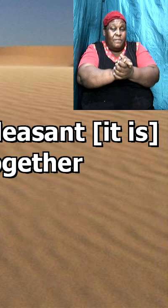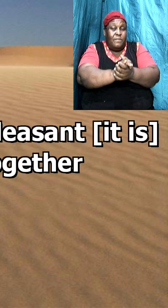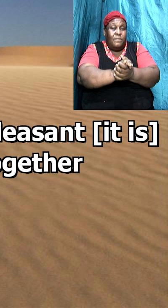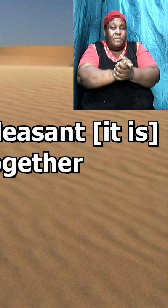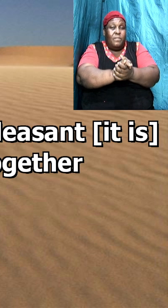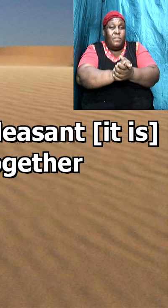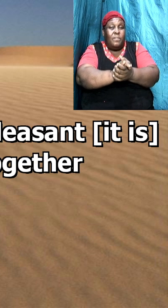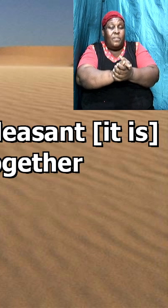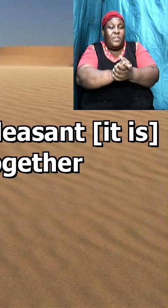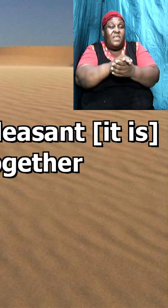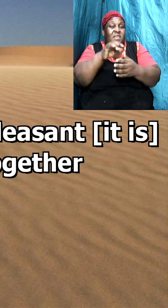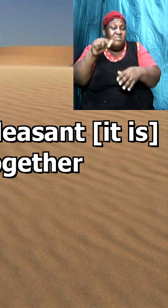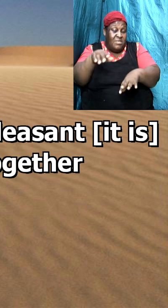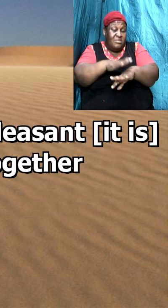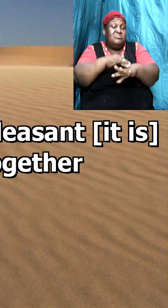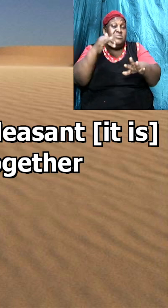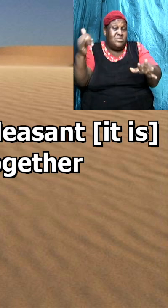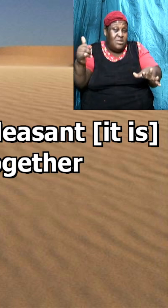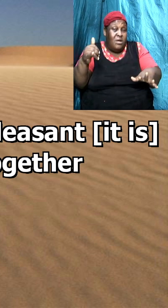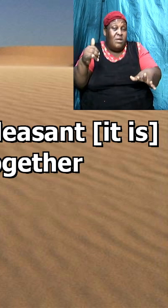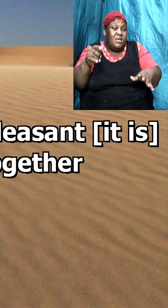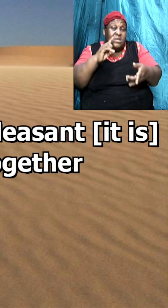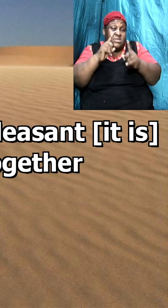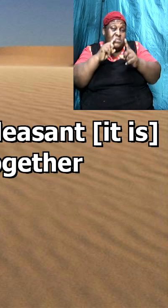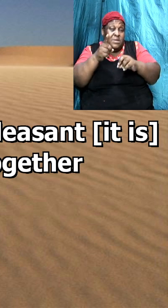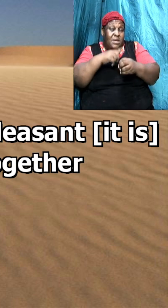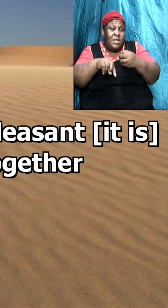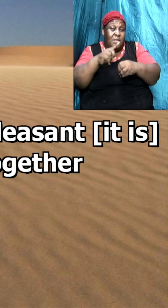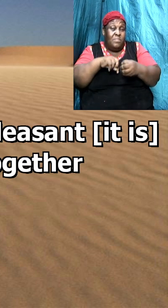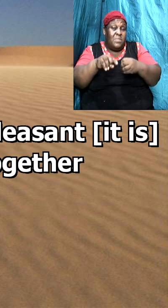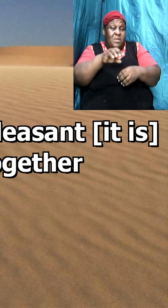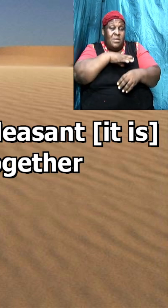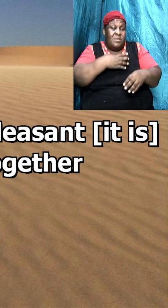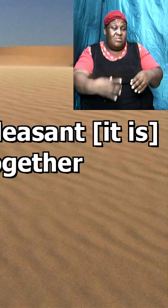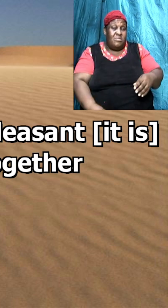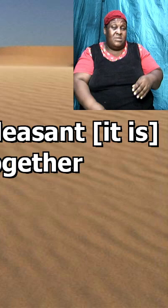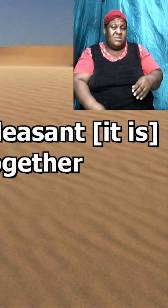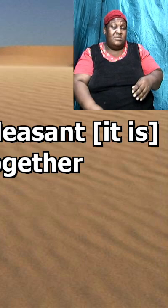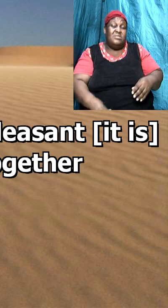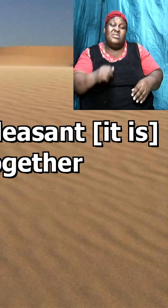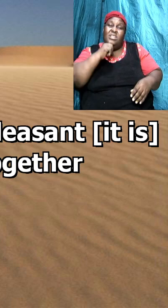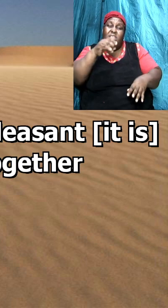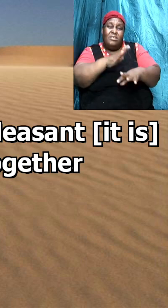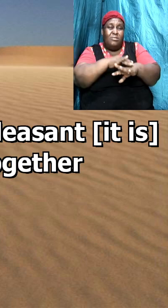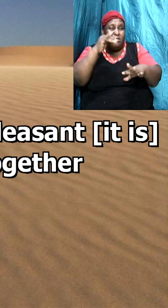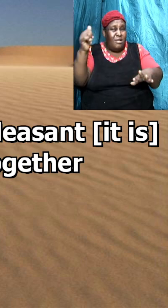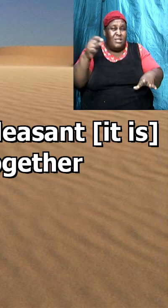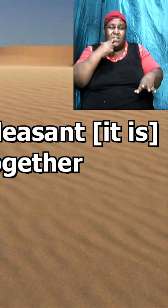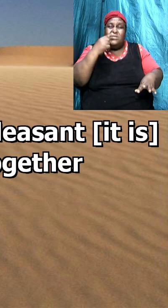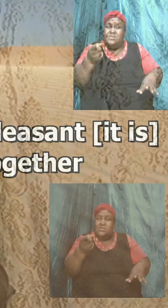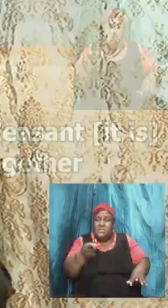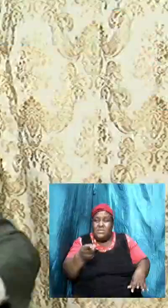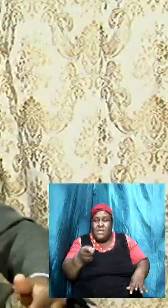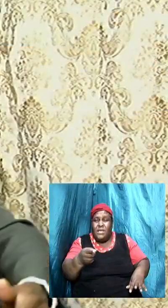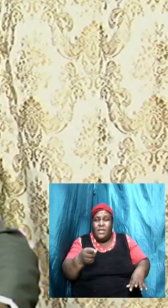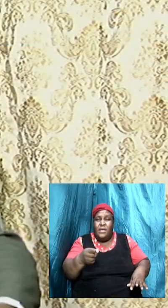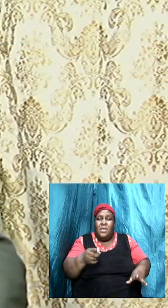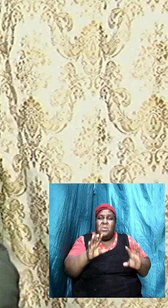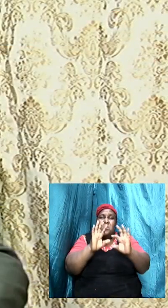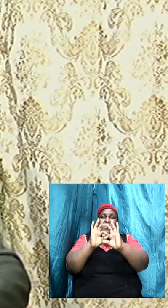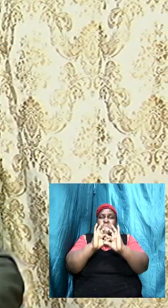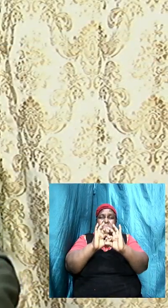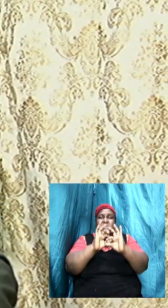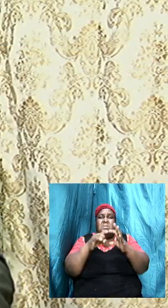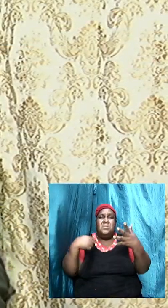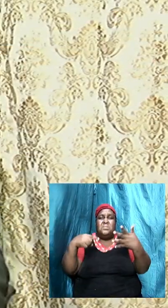So this call that I'm talking about that there is in Christendom, it is not the call to say, look here, unity among